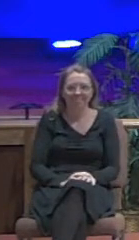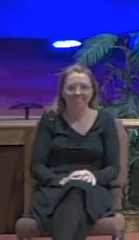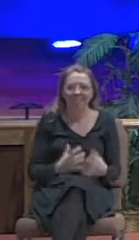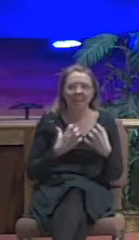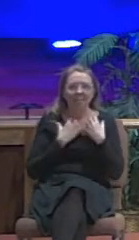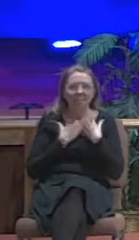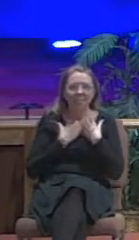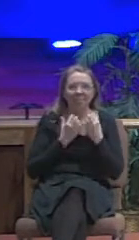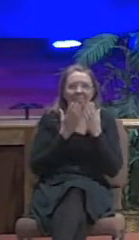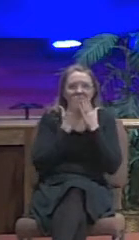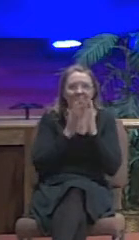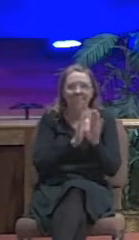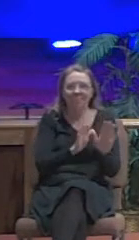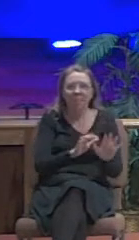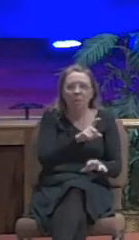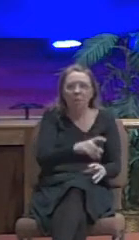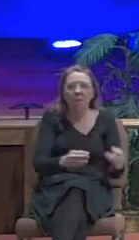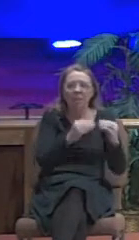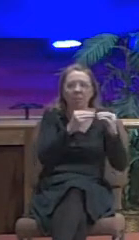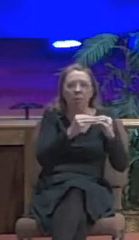very judgmental society.